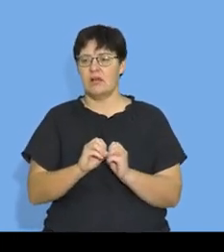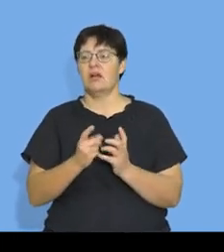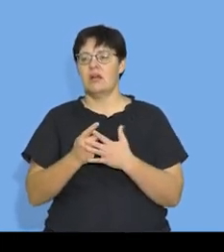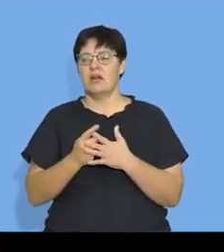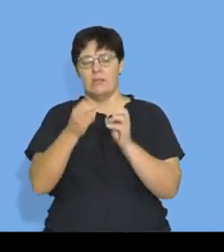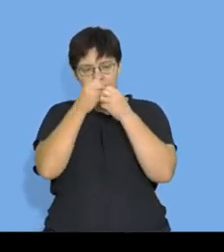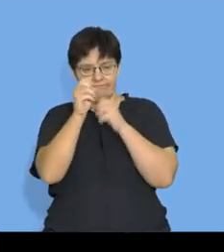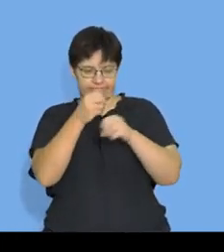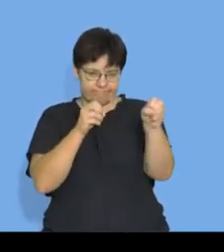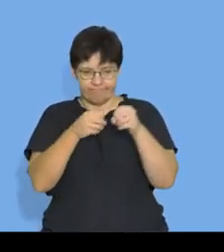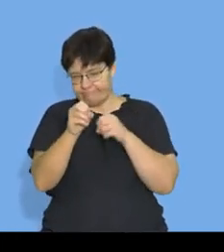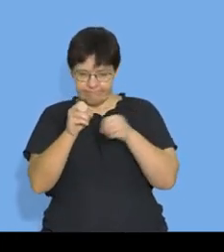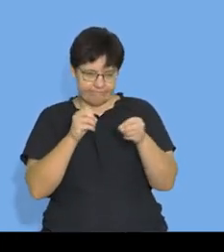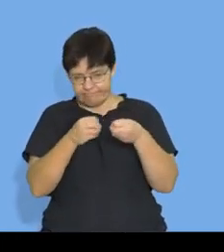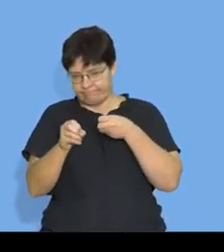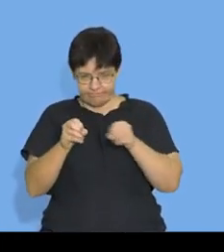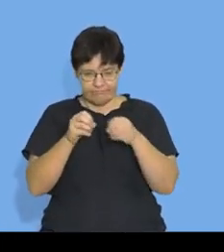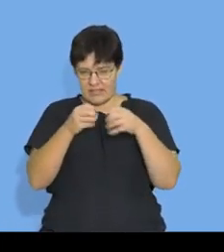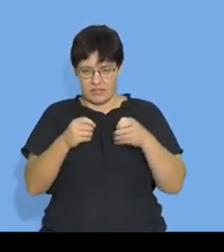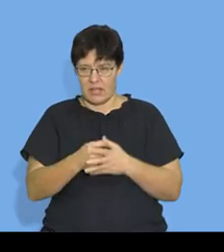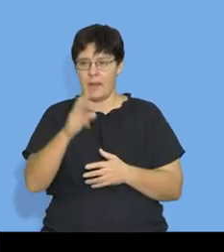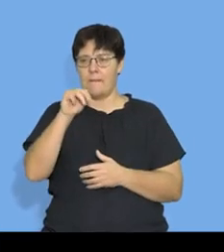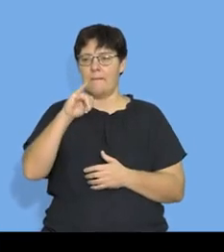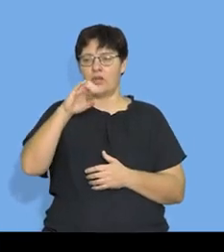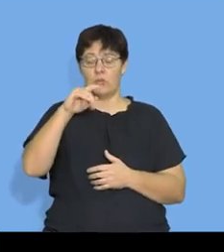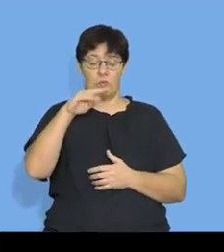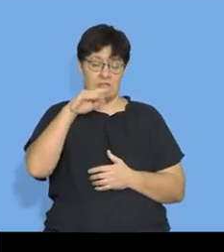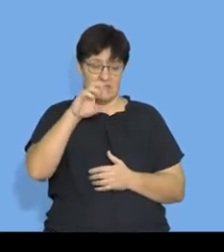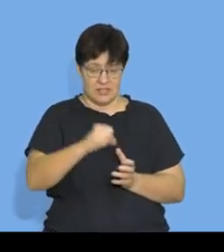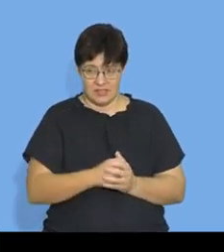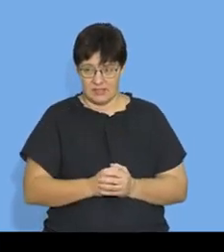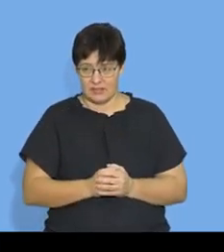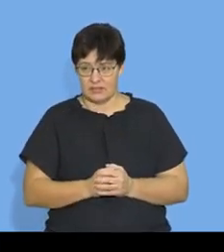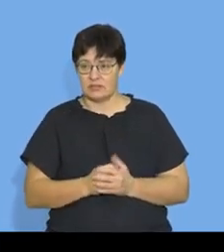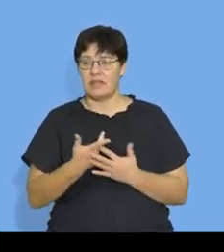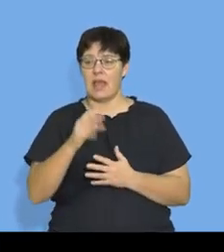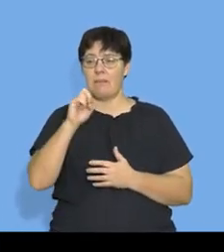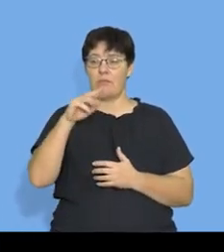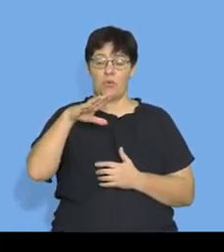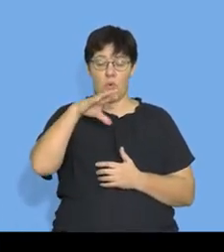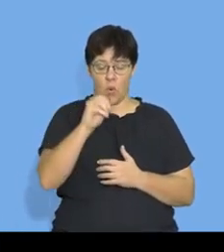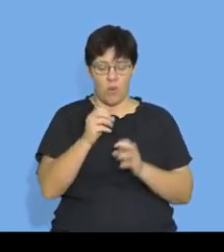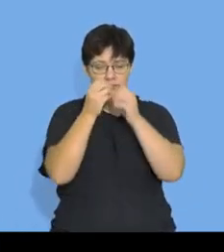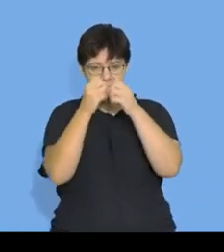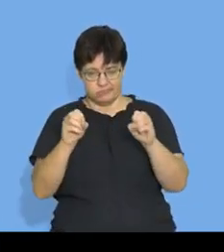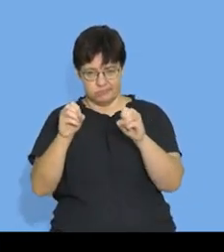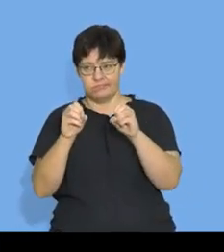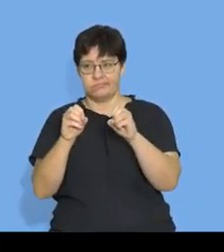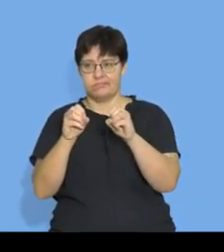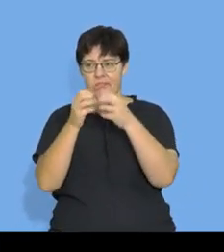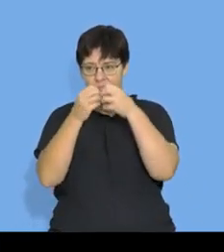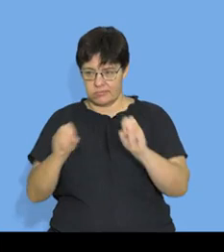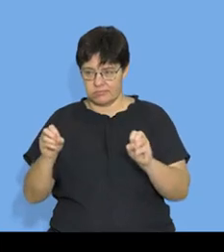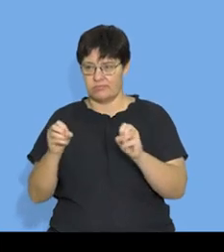a series of cell division called mitosis, and specifically the embryo will divide to